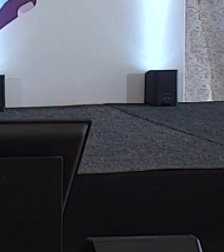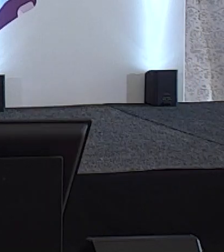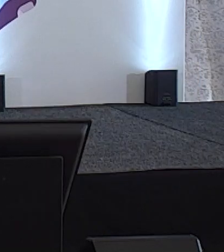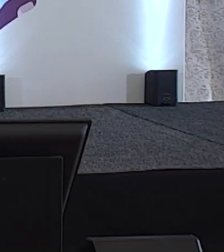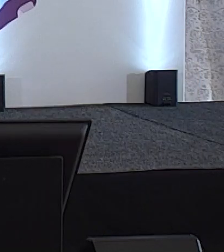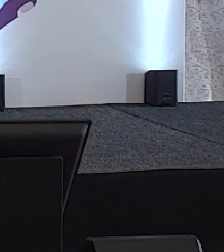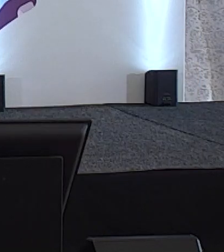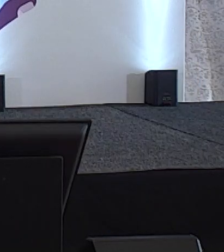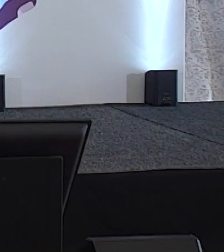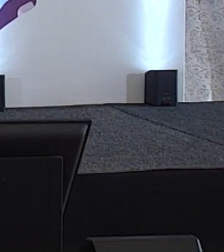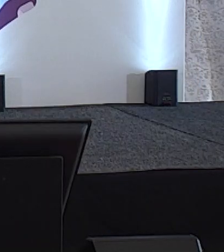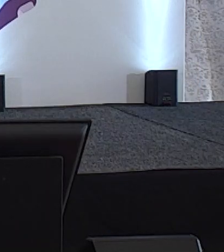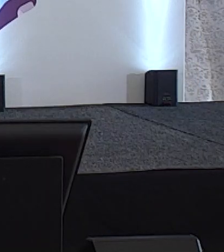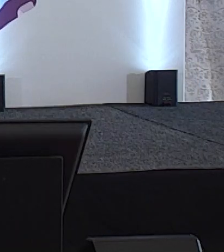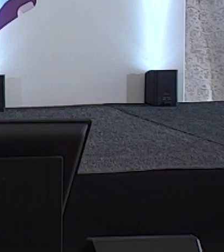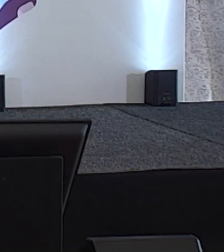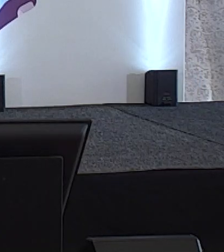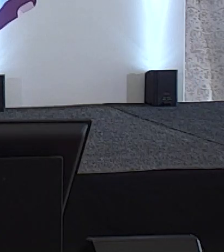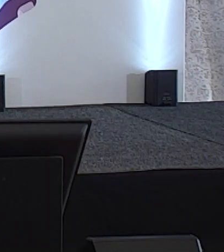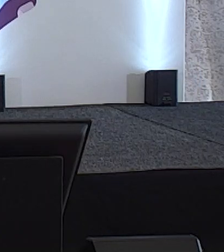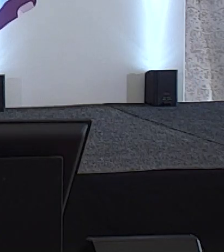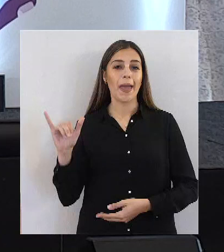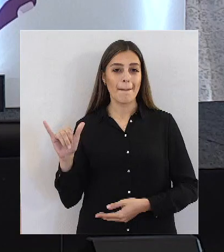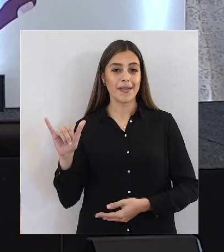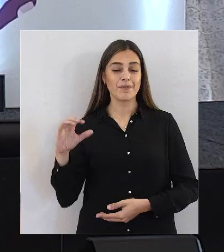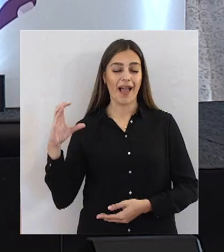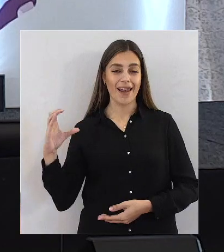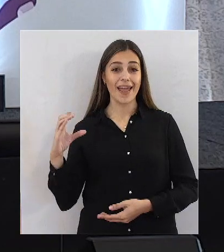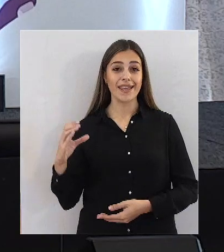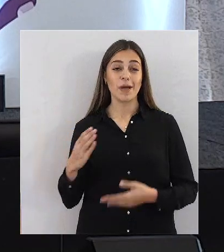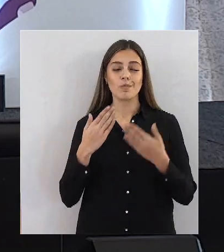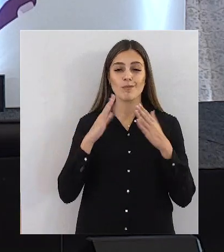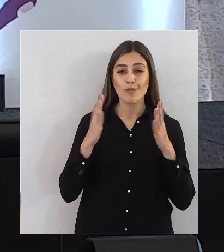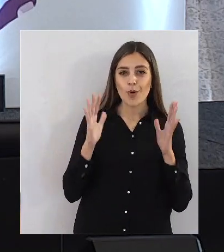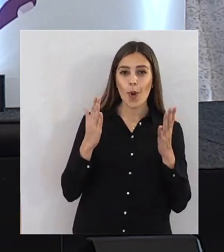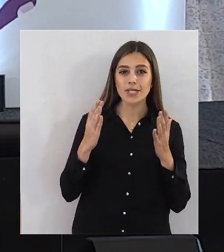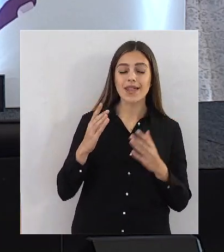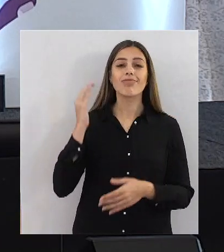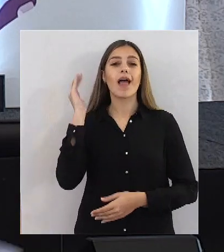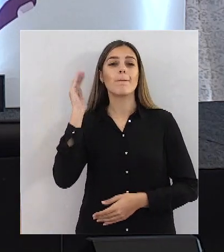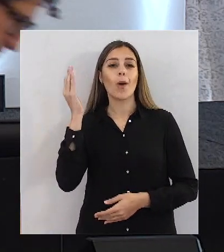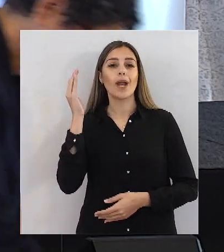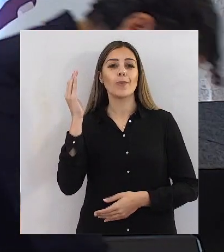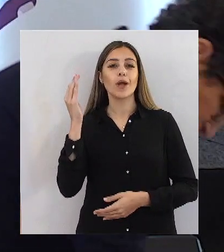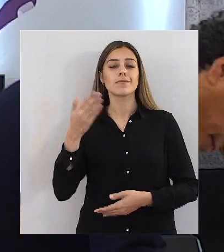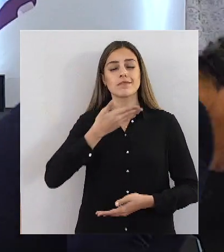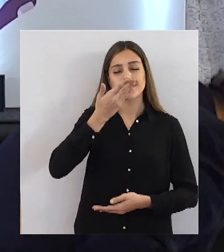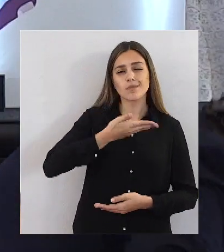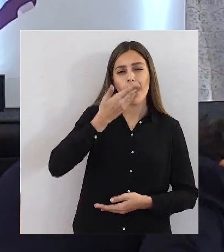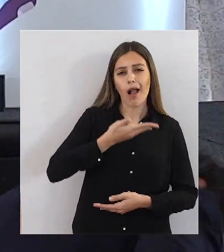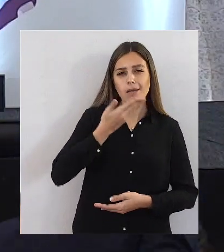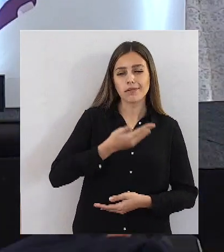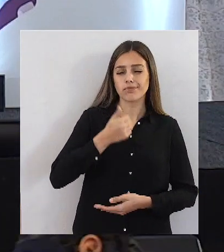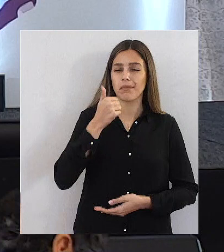So thank you so much, Gabi Kaleya, for a very well presented, well-detailed presentation and taking us through all the numbers related